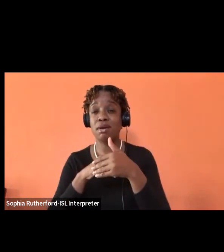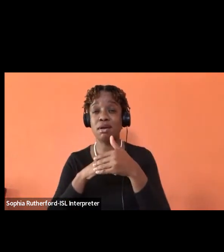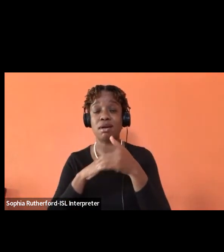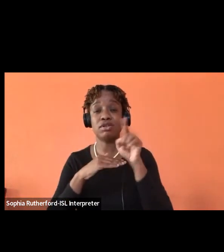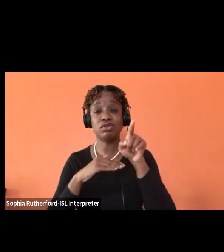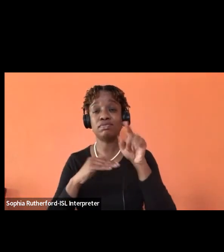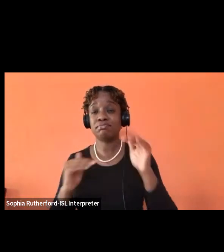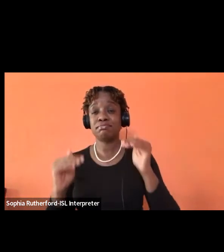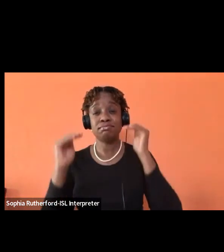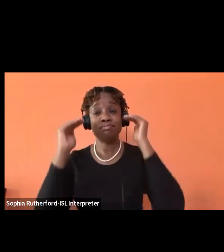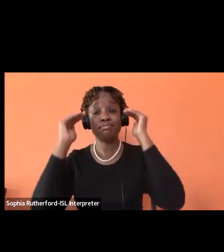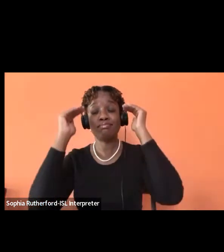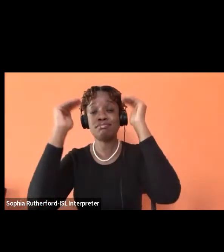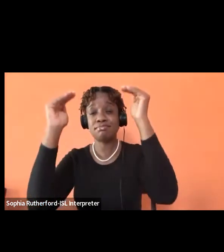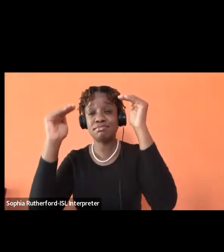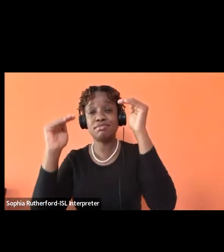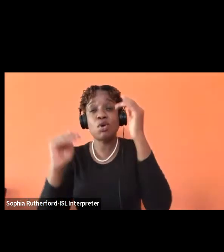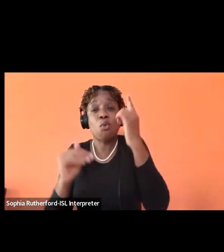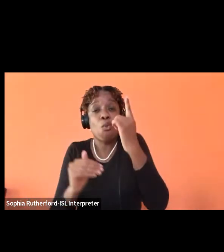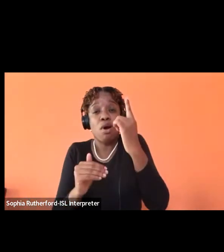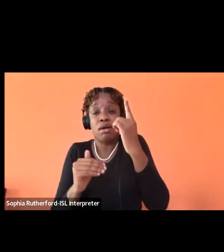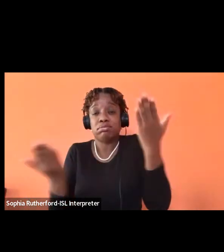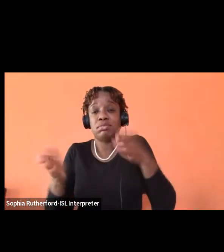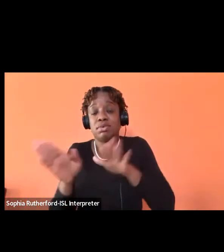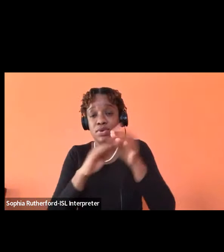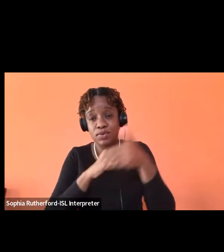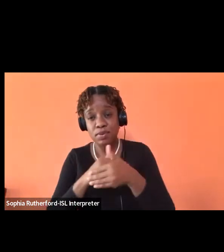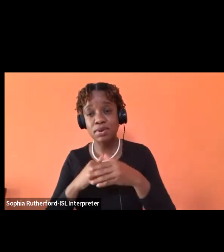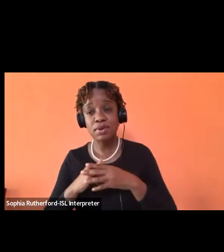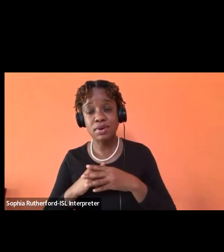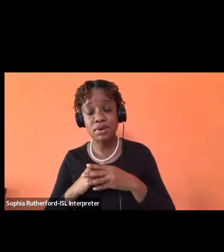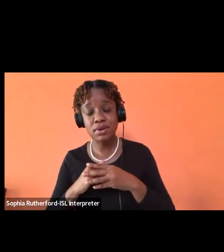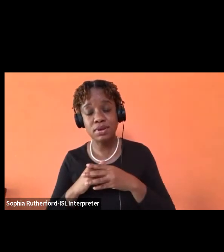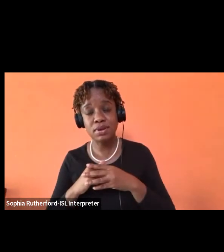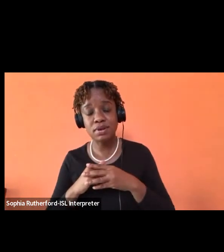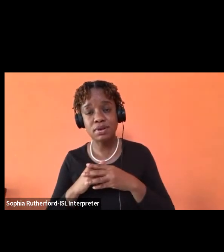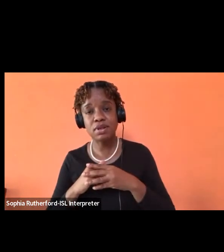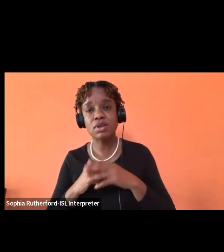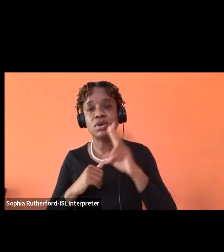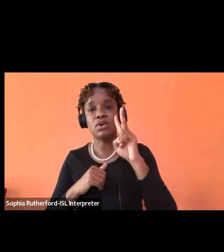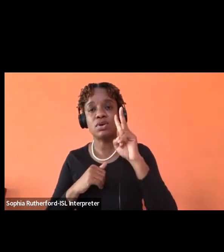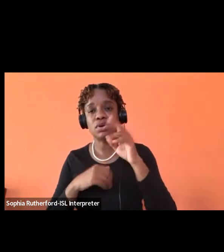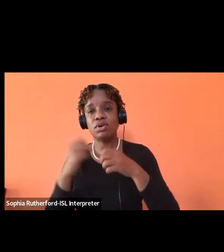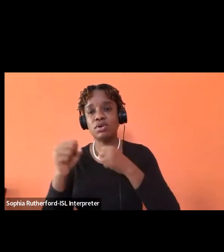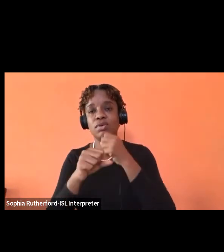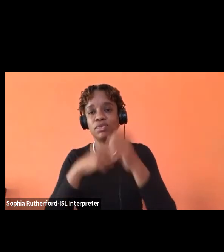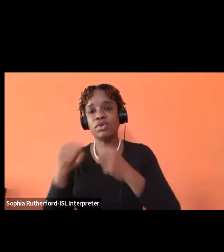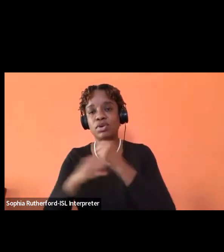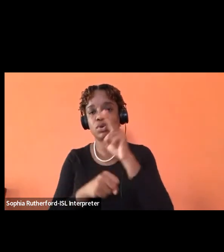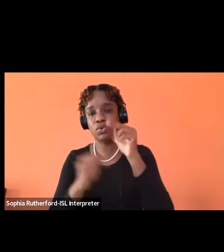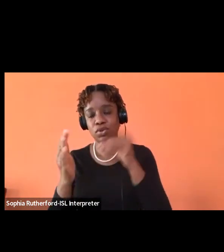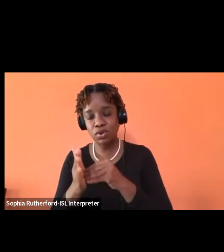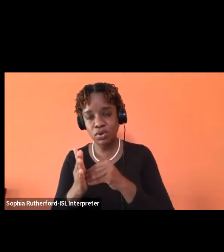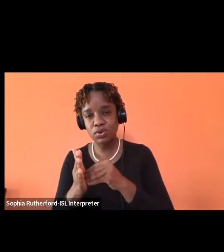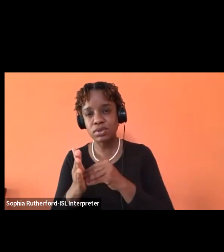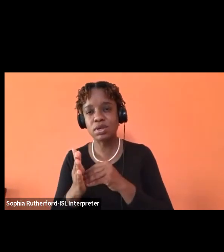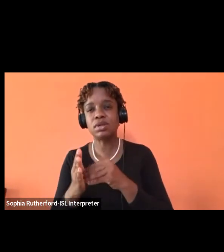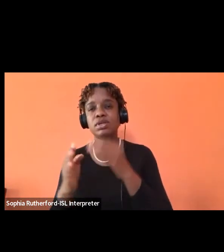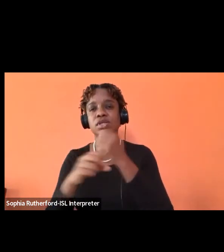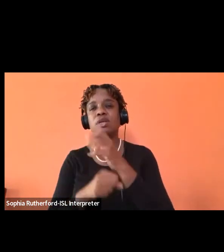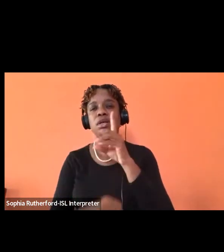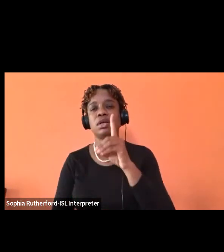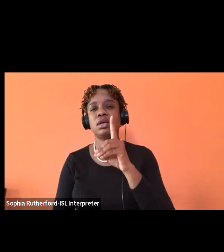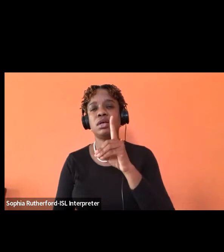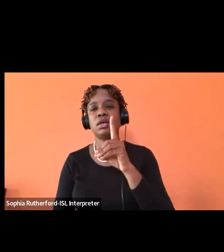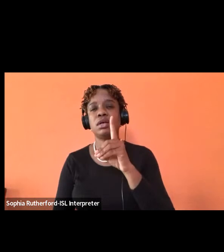certification in physiatry. She received her medical degree in 2000 from the Faculty of Medicine at UWI after obtaining